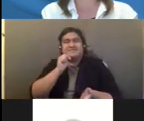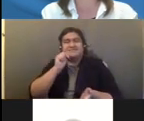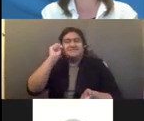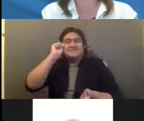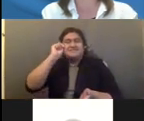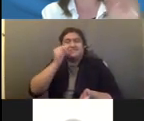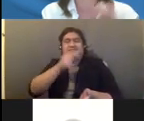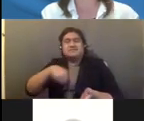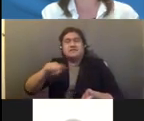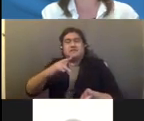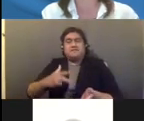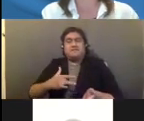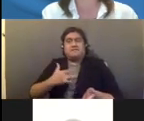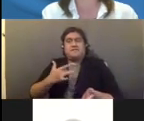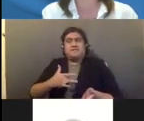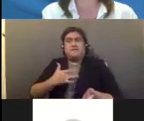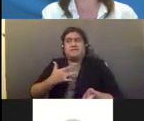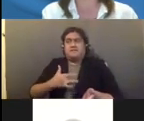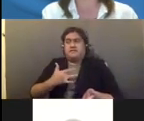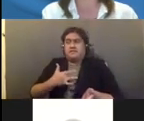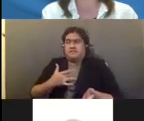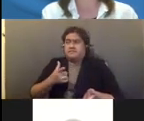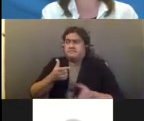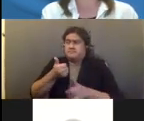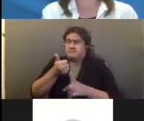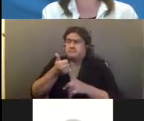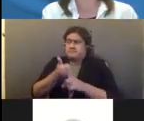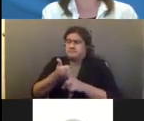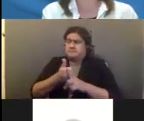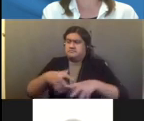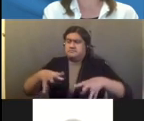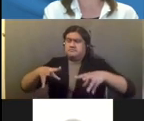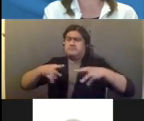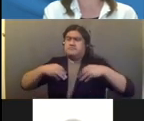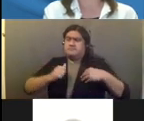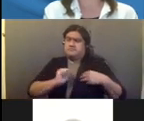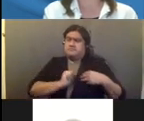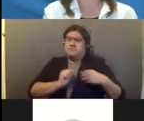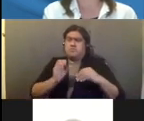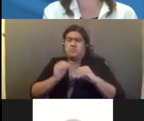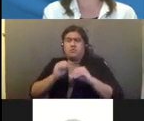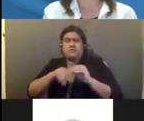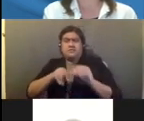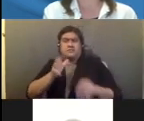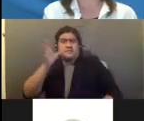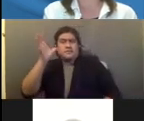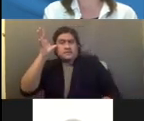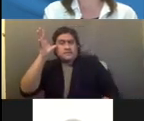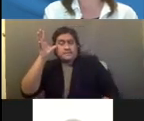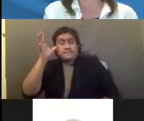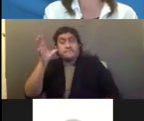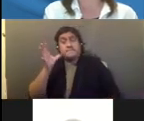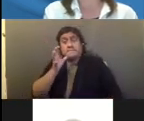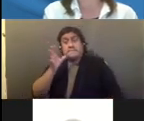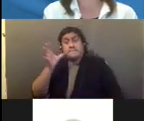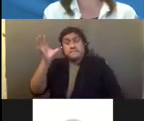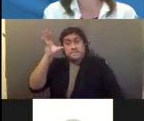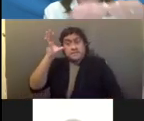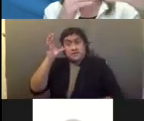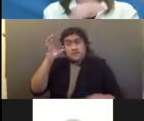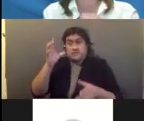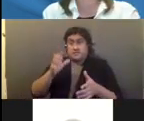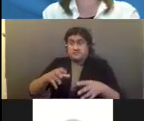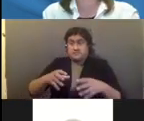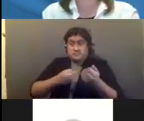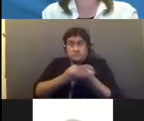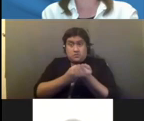more accepting than the parents felt they were. And when the level of parental acceptance was actually lower,